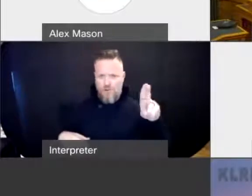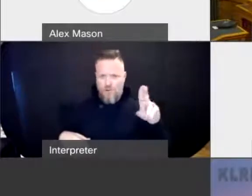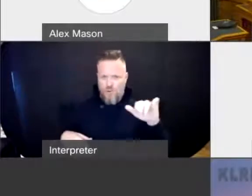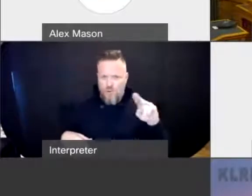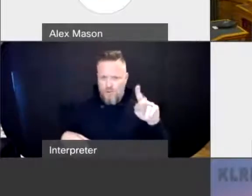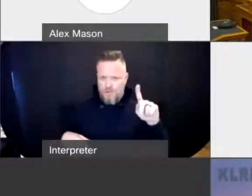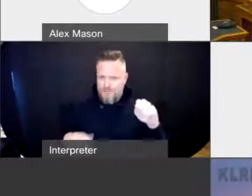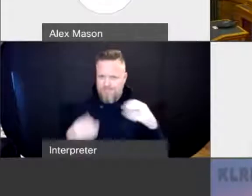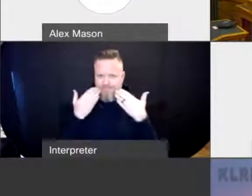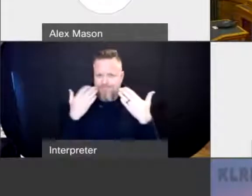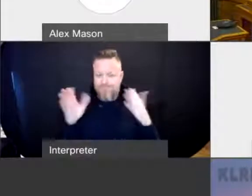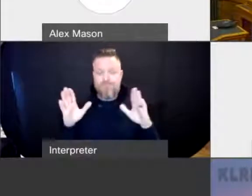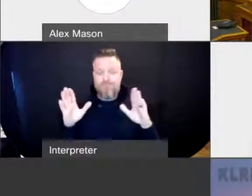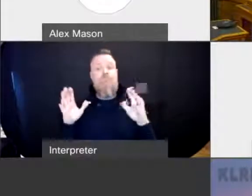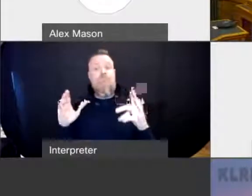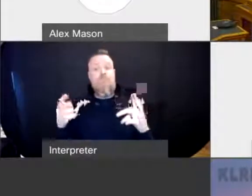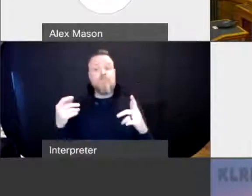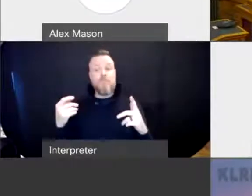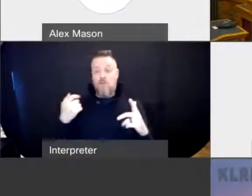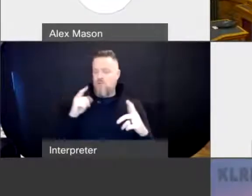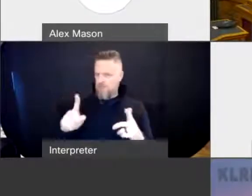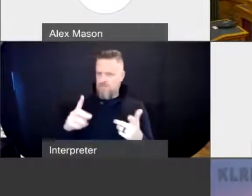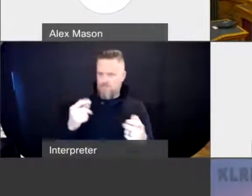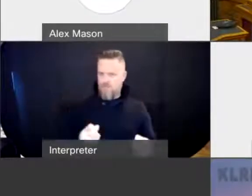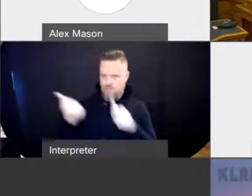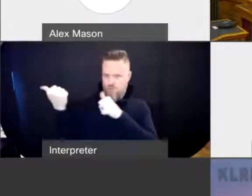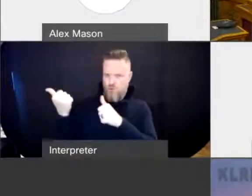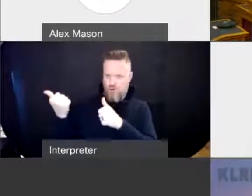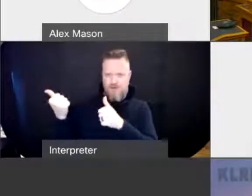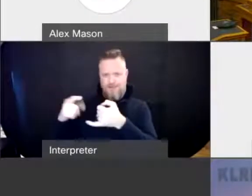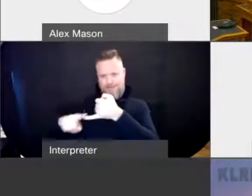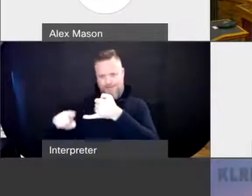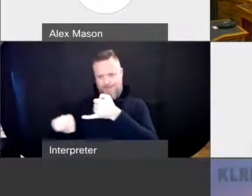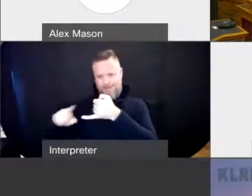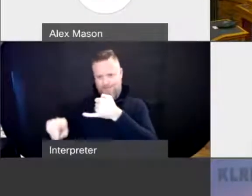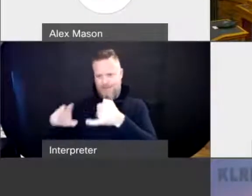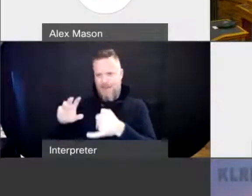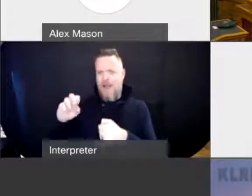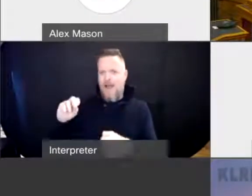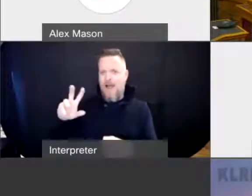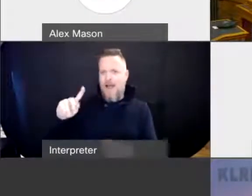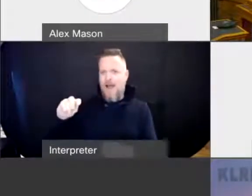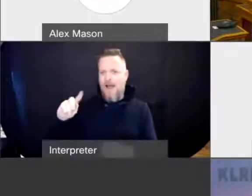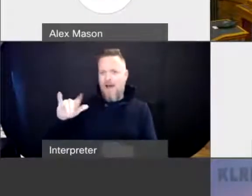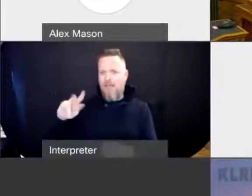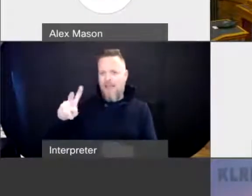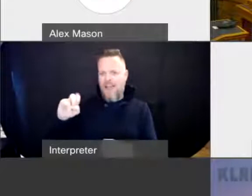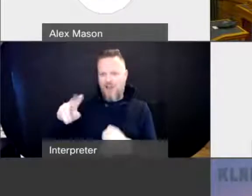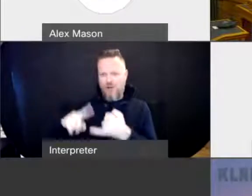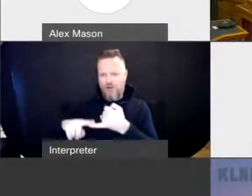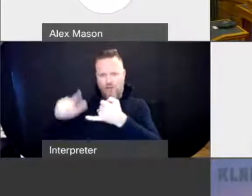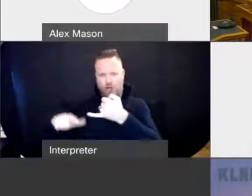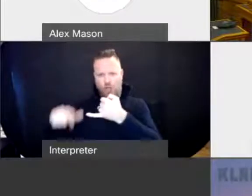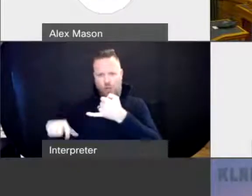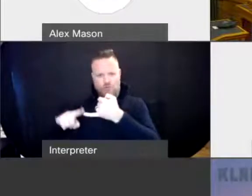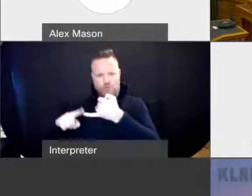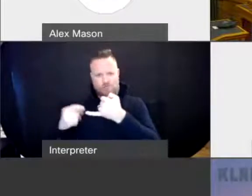So essentially, we're throwing out an outlier. We're throwing out the lowest in our